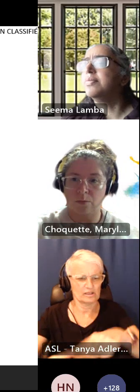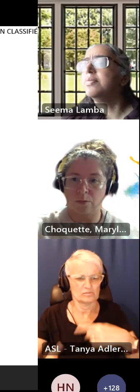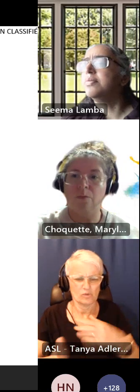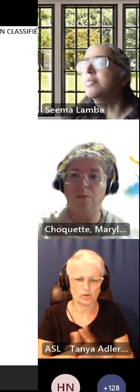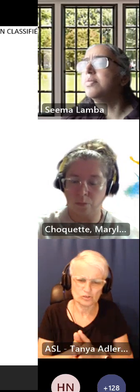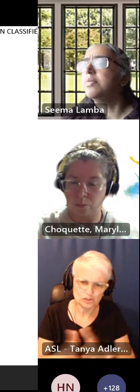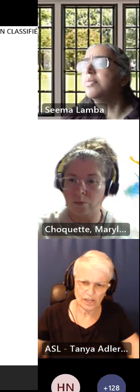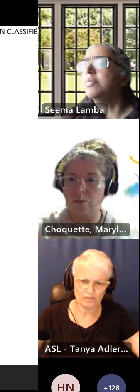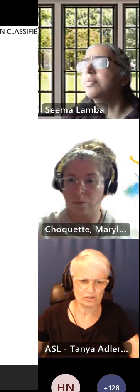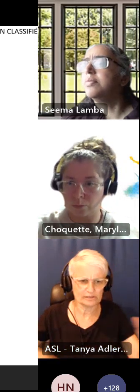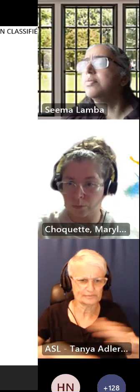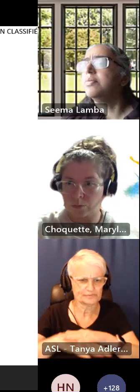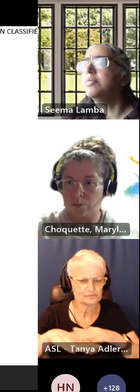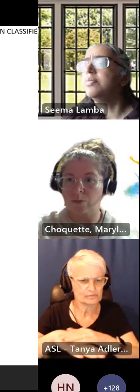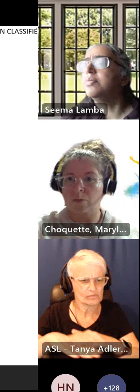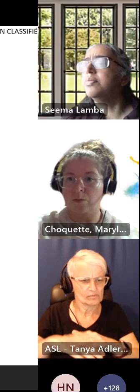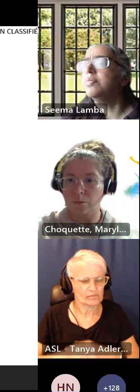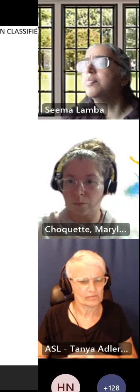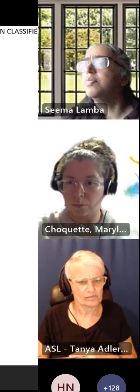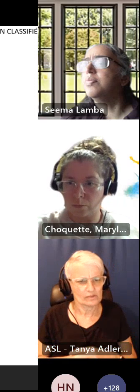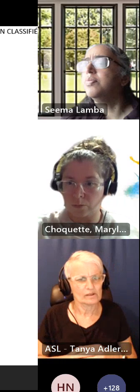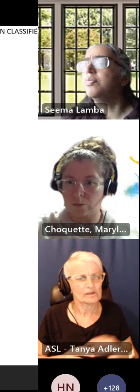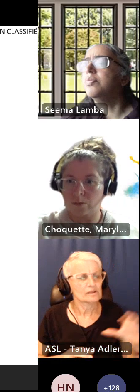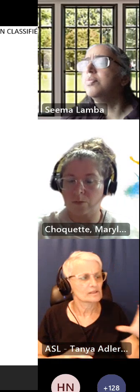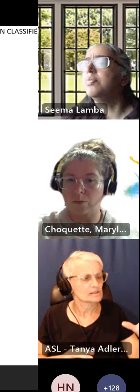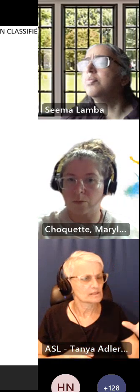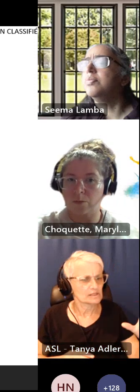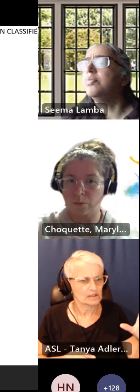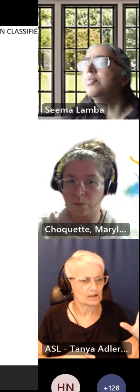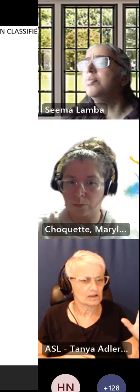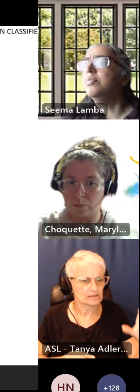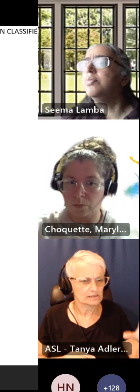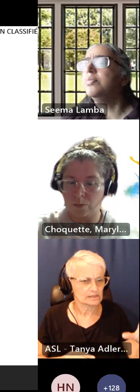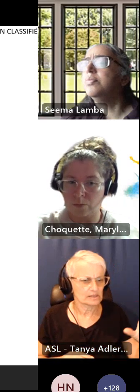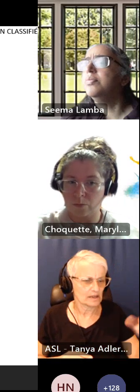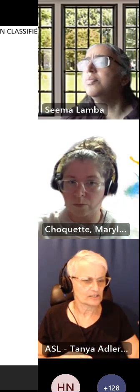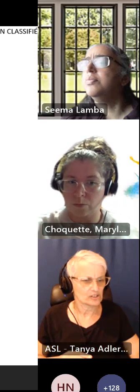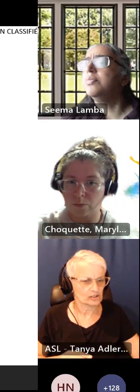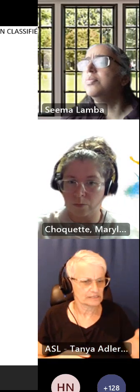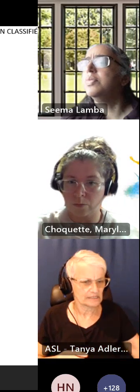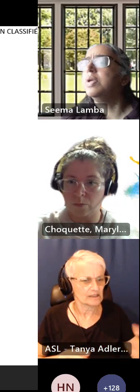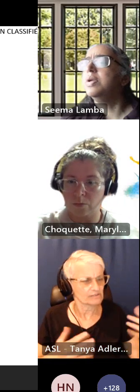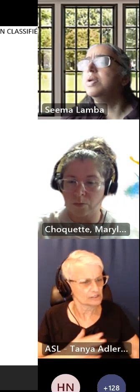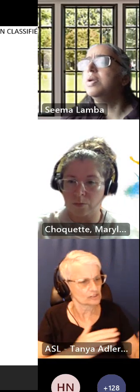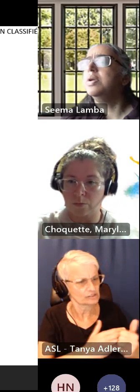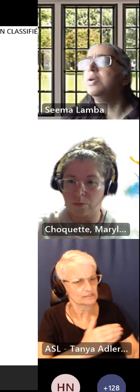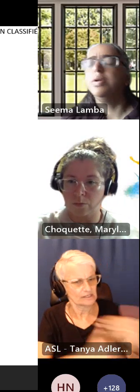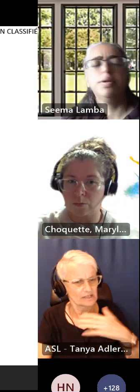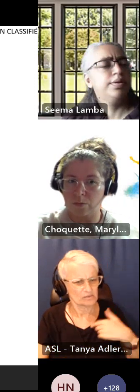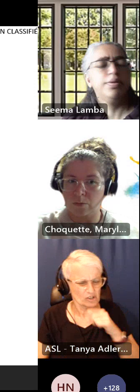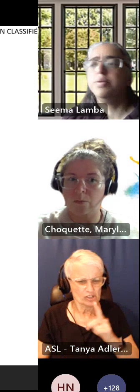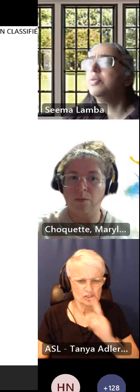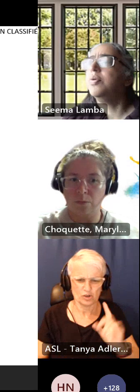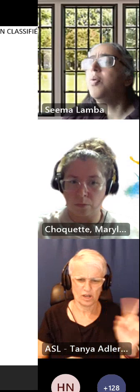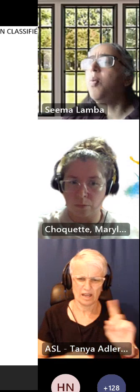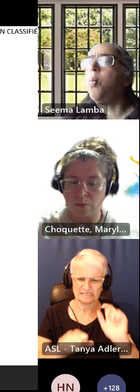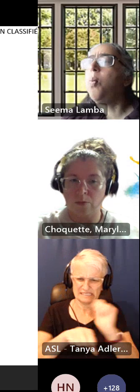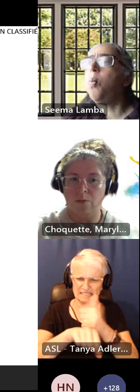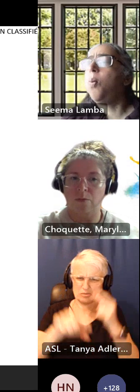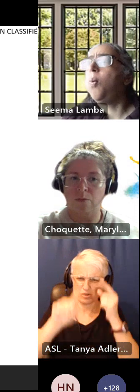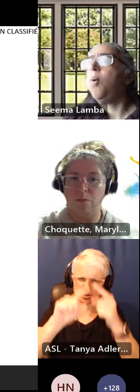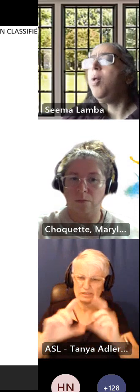broad. And we've gotten some information like that from the CHRC too. So we're just not sure where to set our goals at the category level